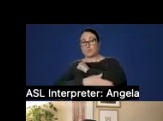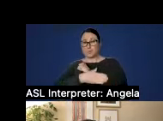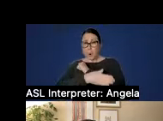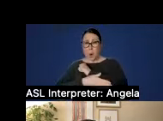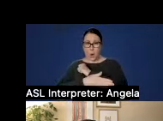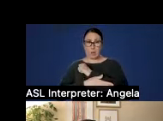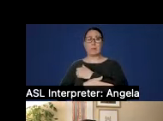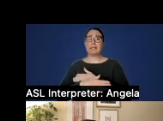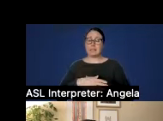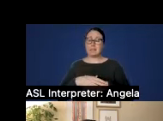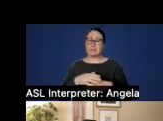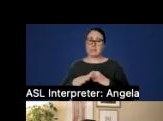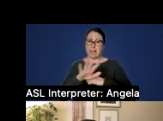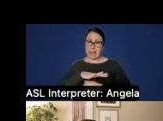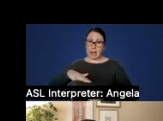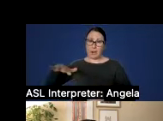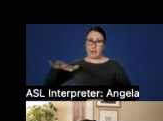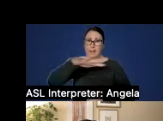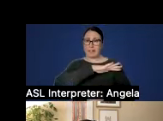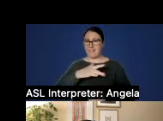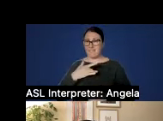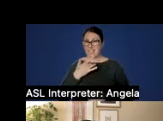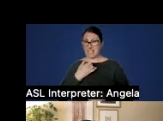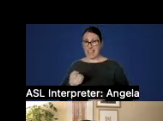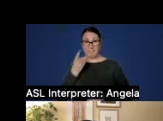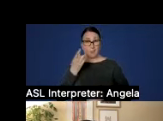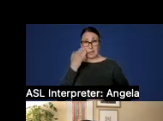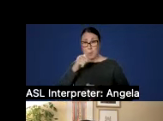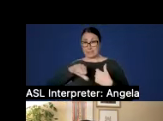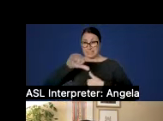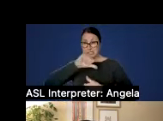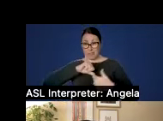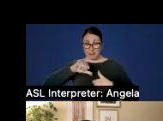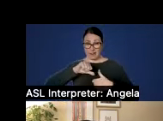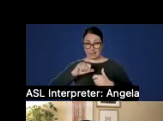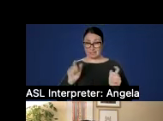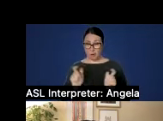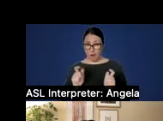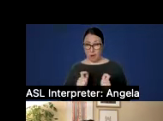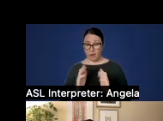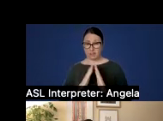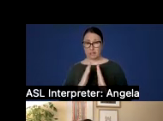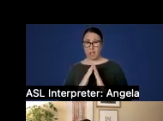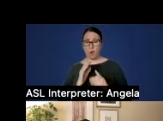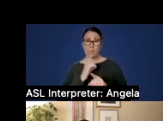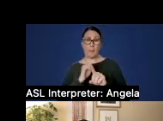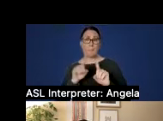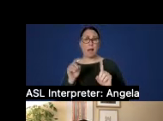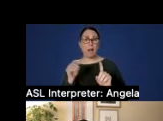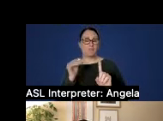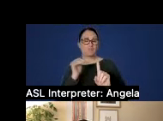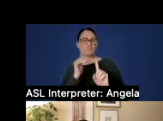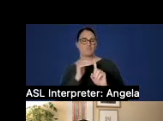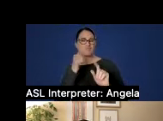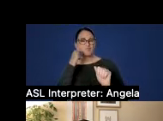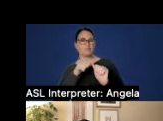live, it does feel like everyone knows each other, but it's good to remind both the people that we serve and